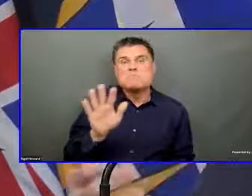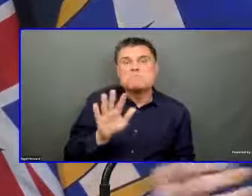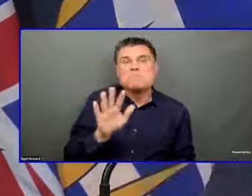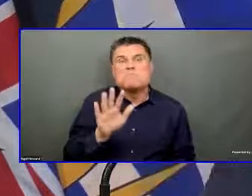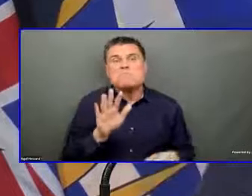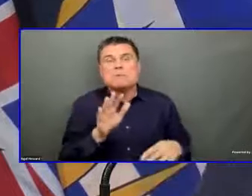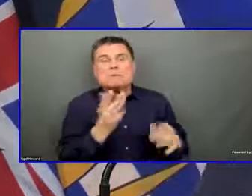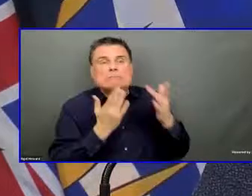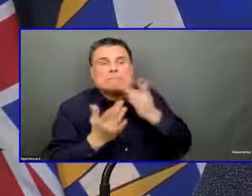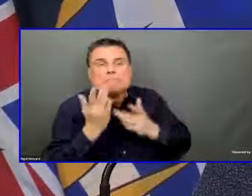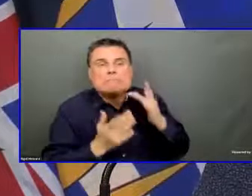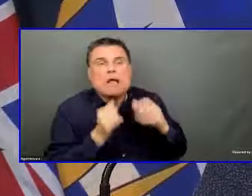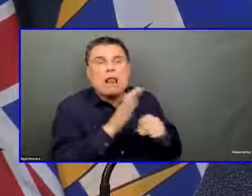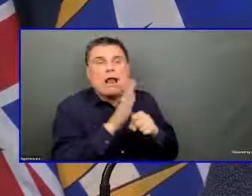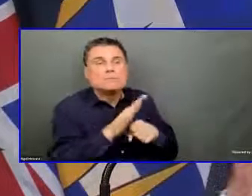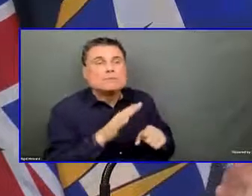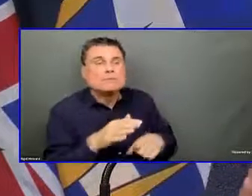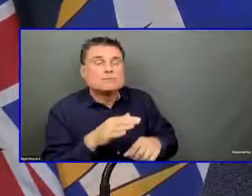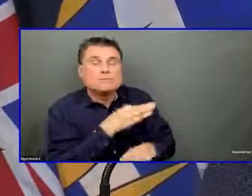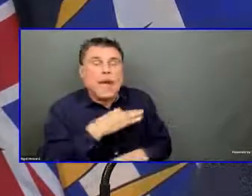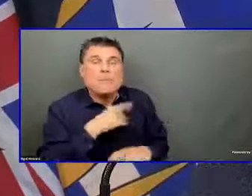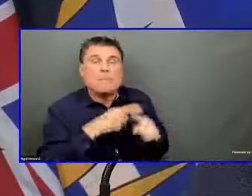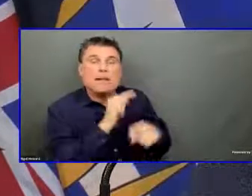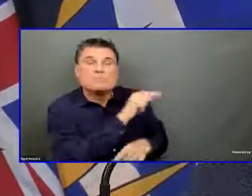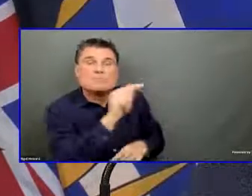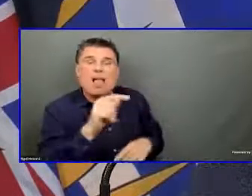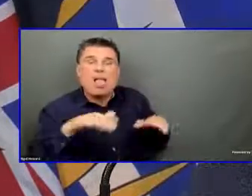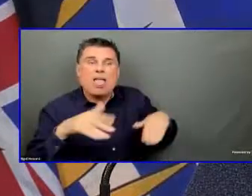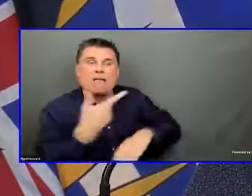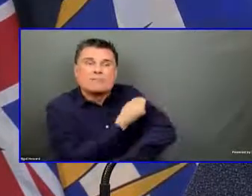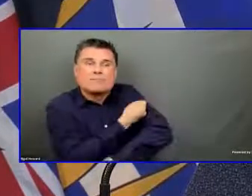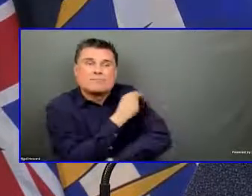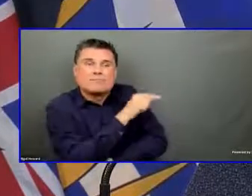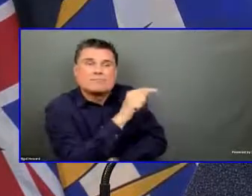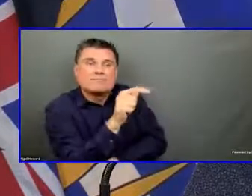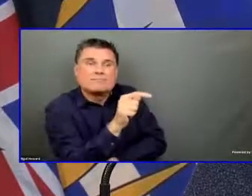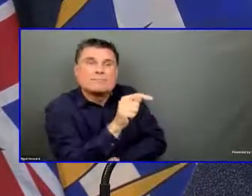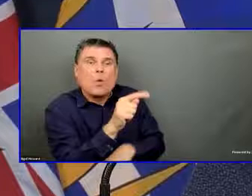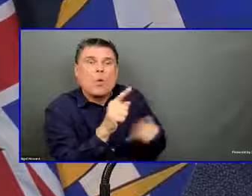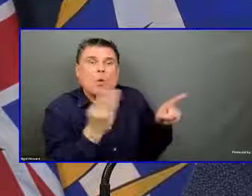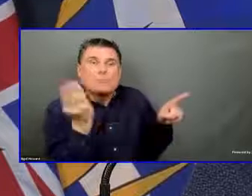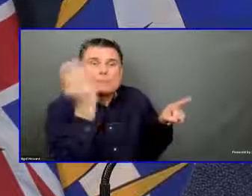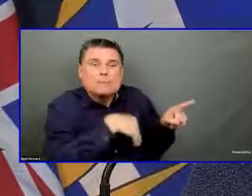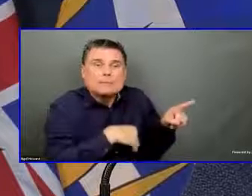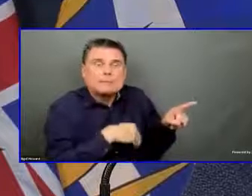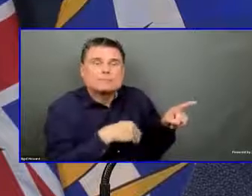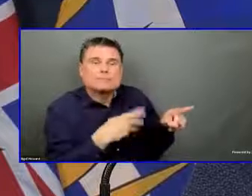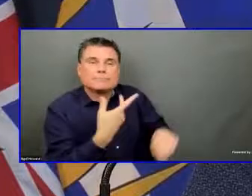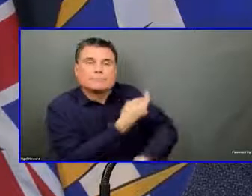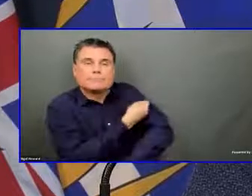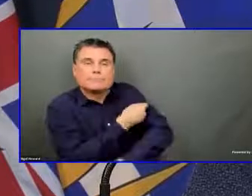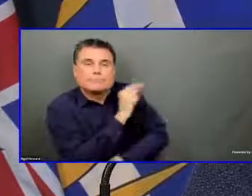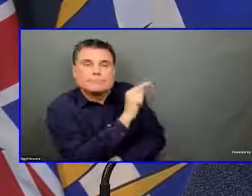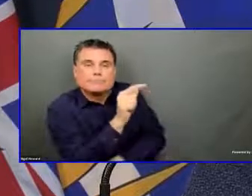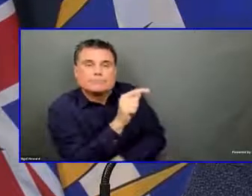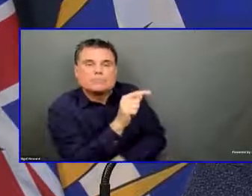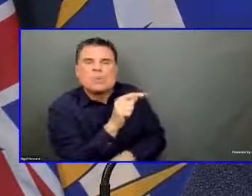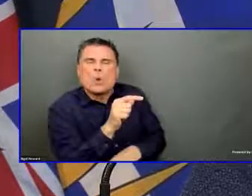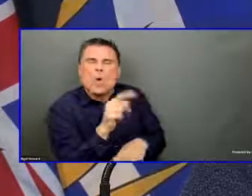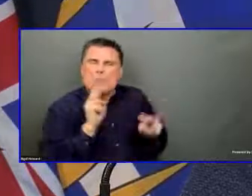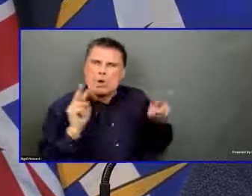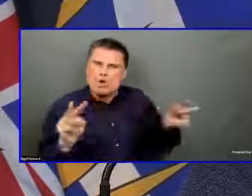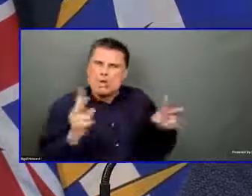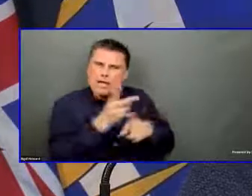couple of times they went through, but that is, of course, paying attention to that, and to all long-term care home